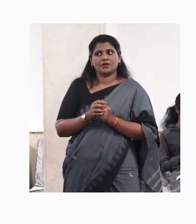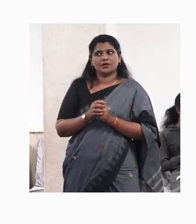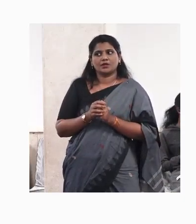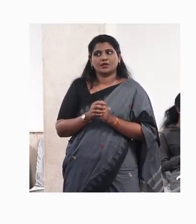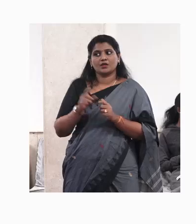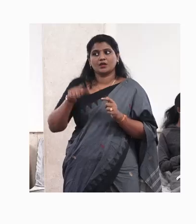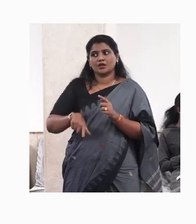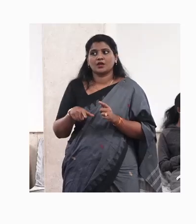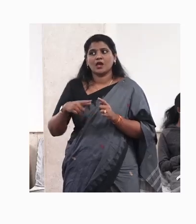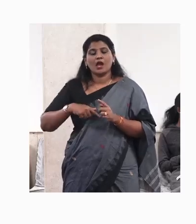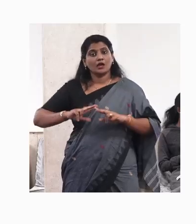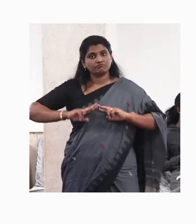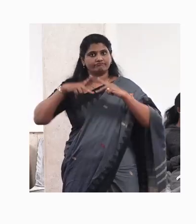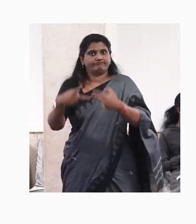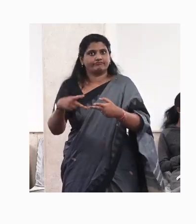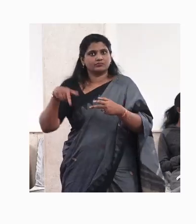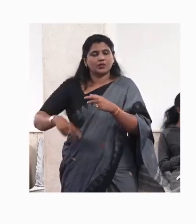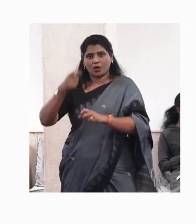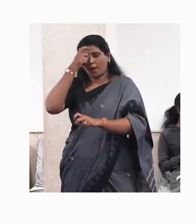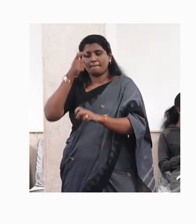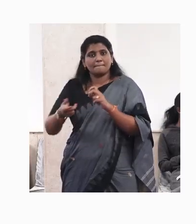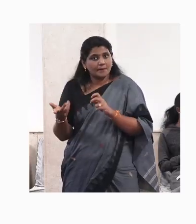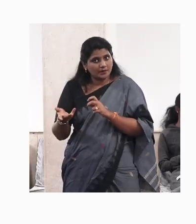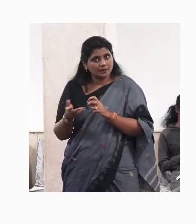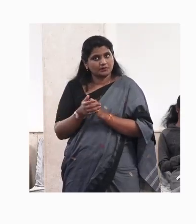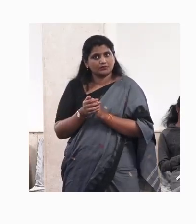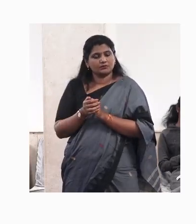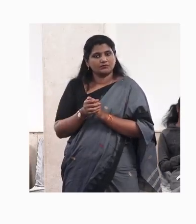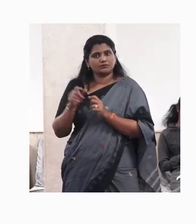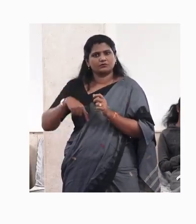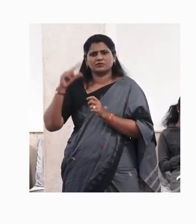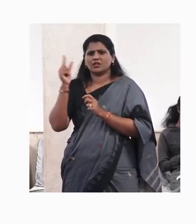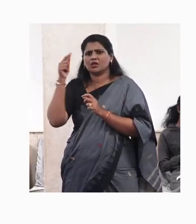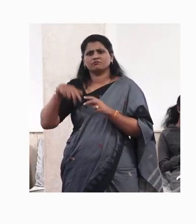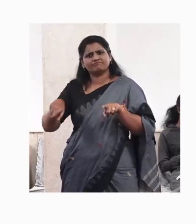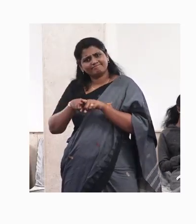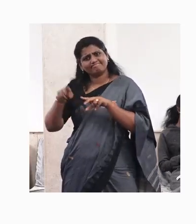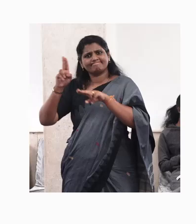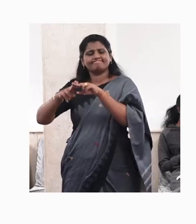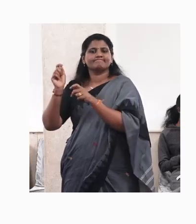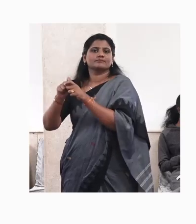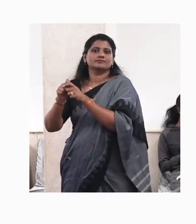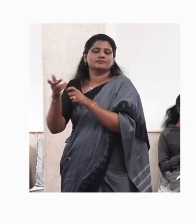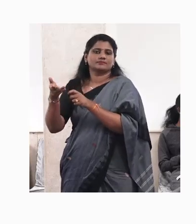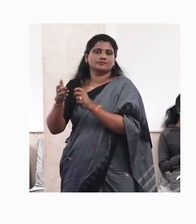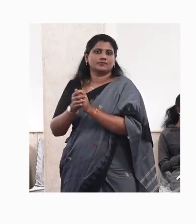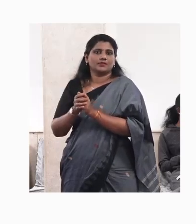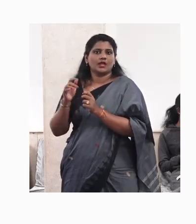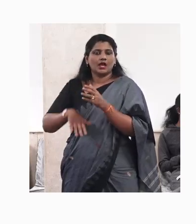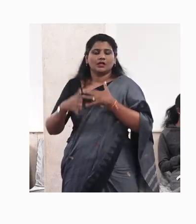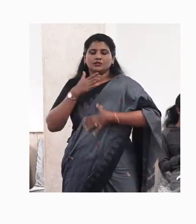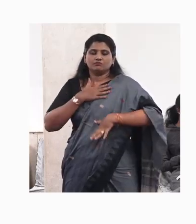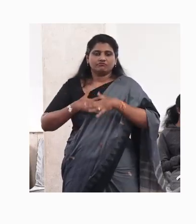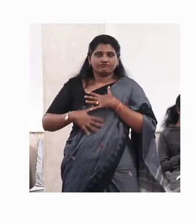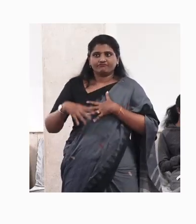to respond to a crisis and respond using these frameworks and be tolerant of uncertainty,